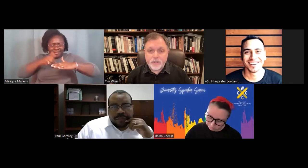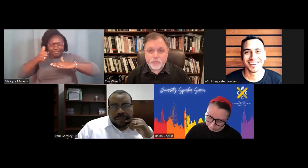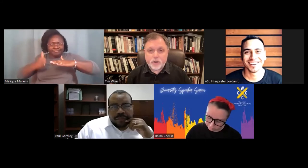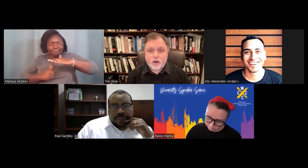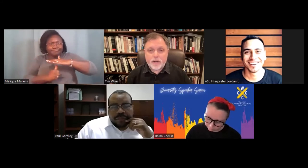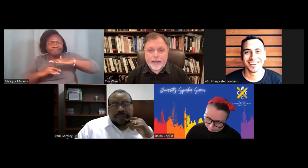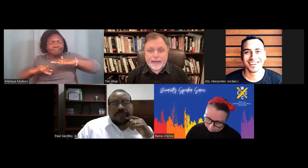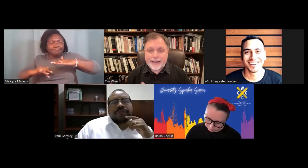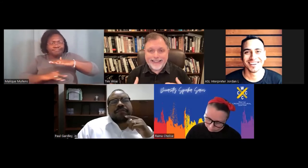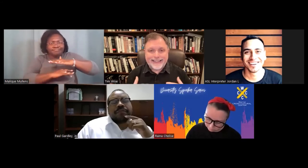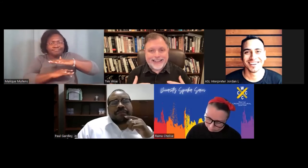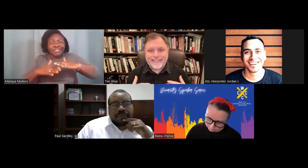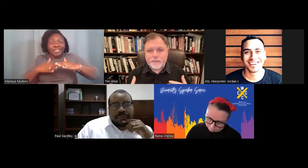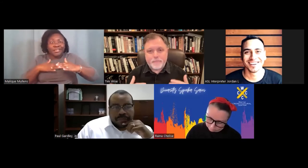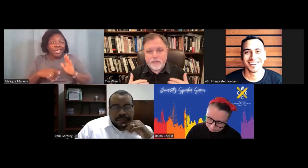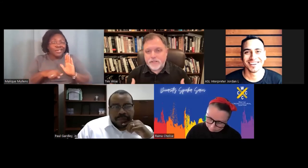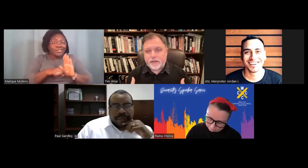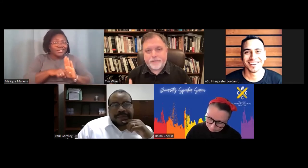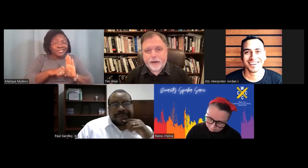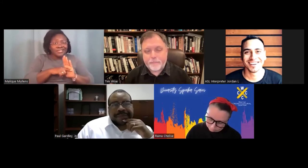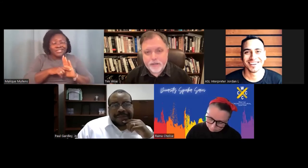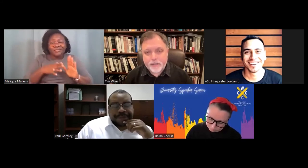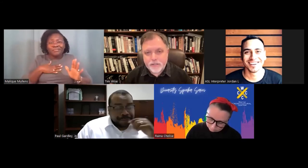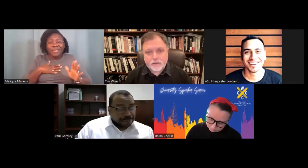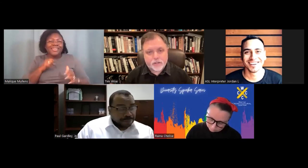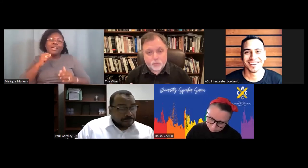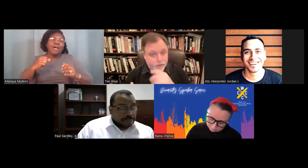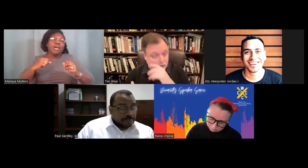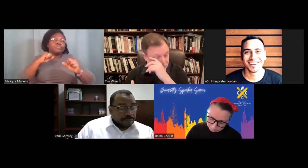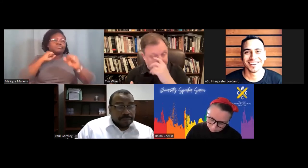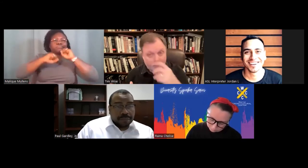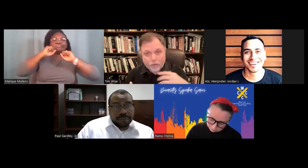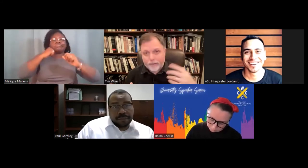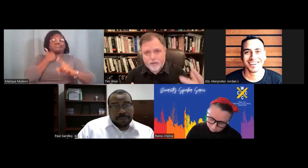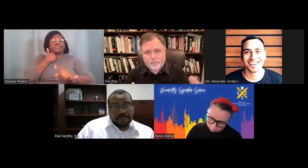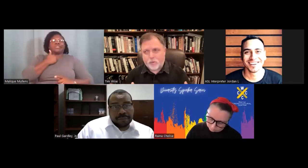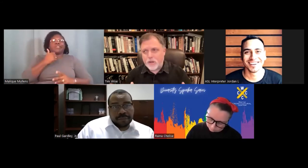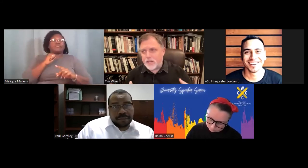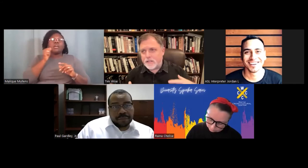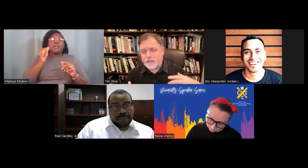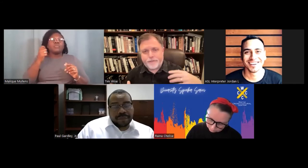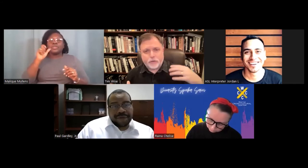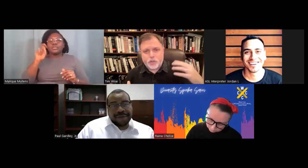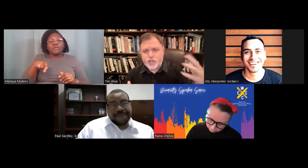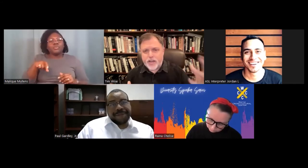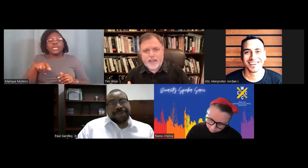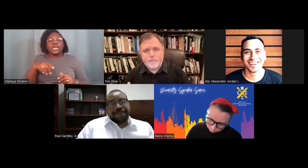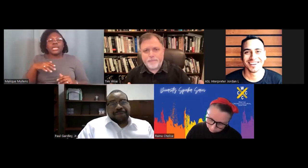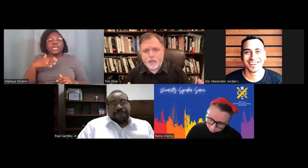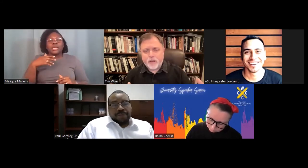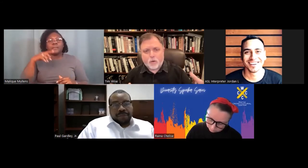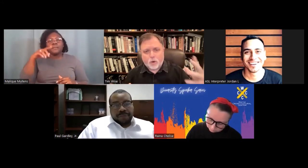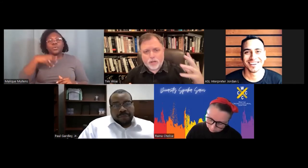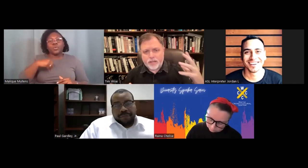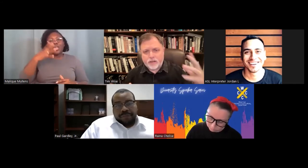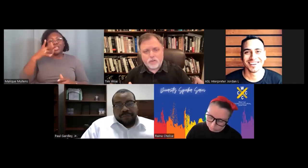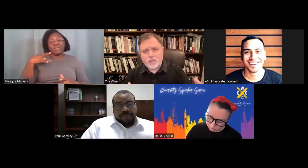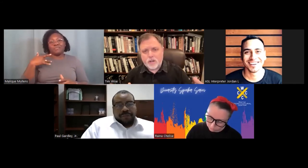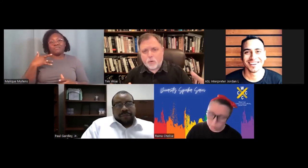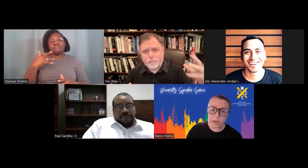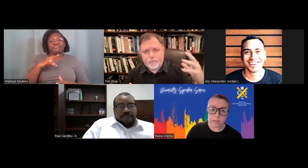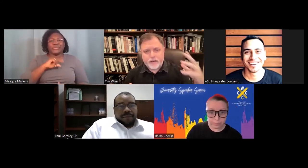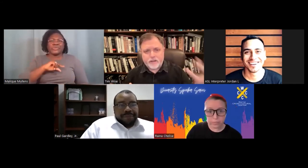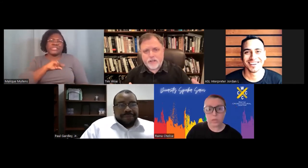shortcomings in this regard, and not to beat yourself up, because we don't need white people to feel shame or